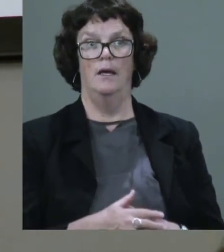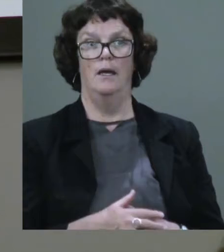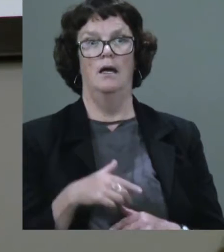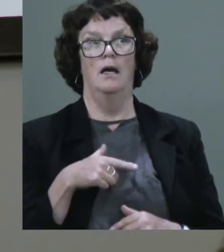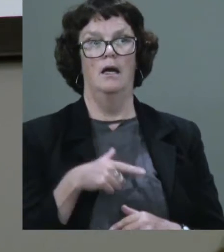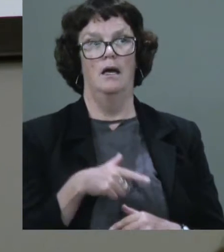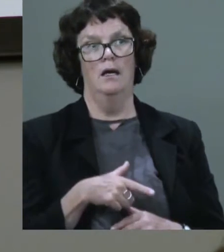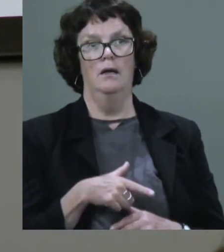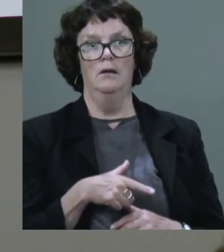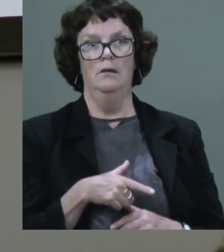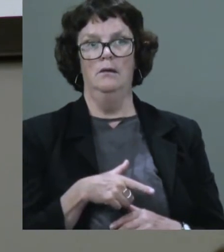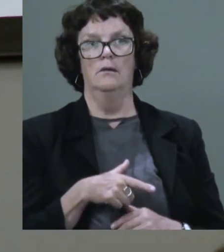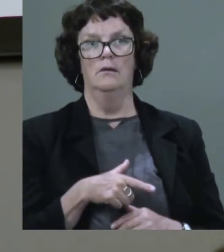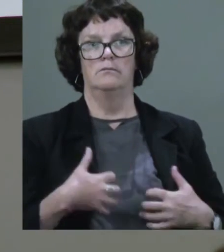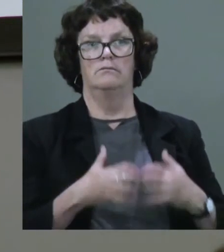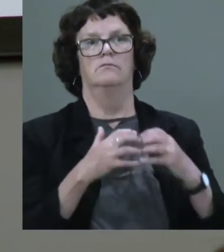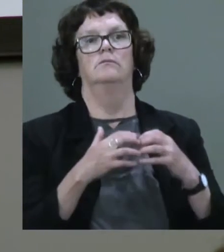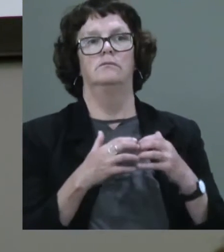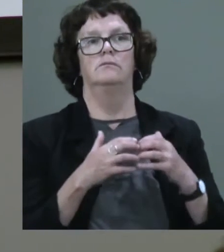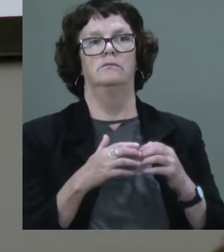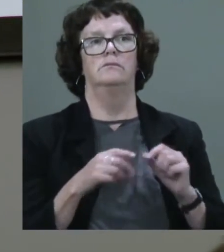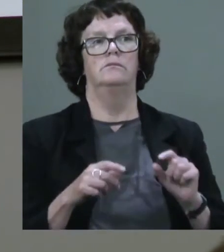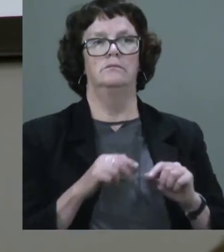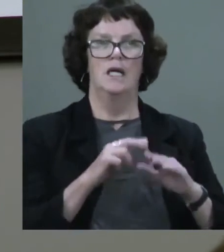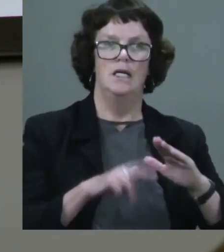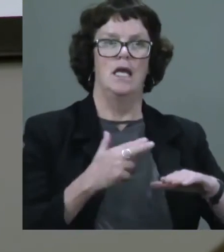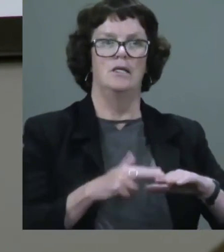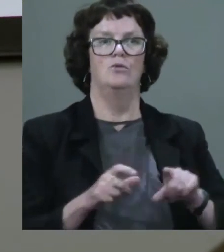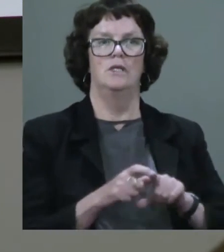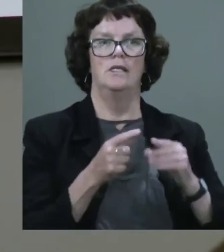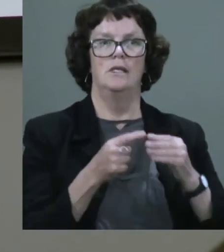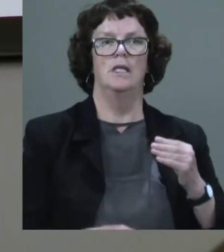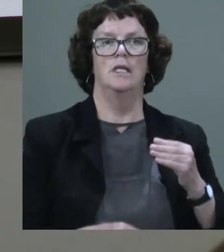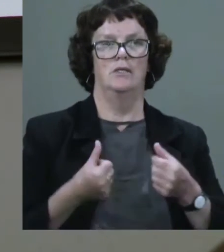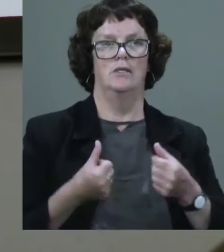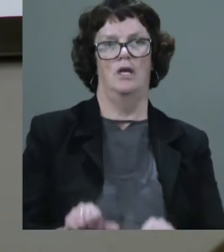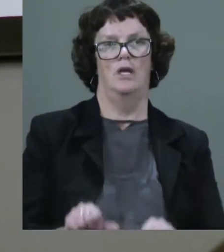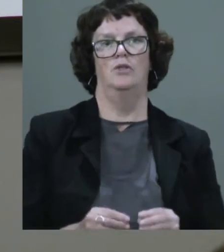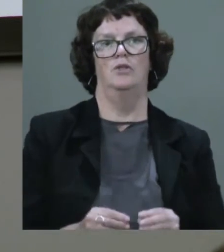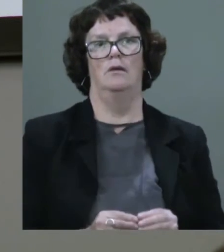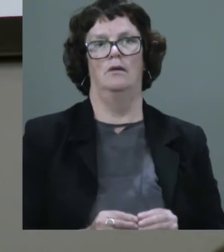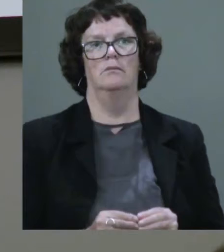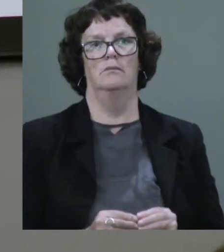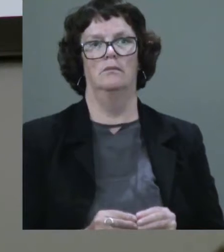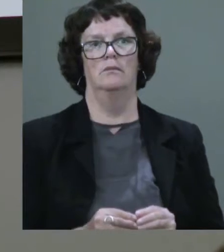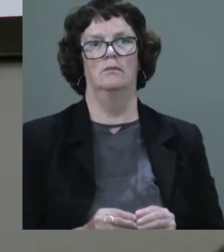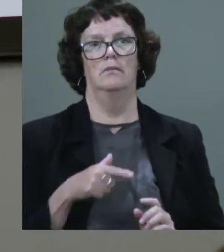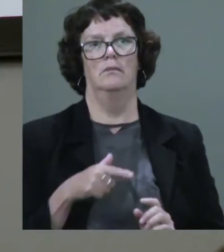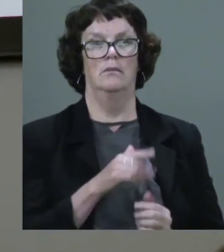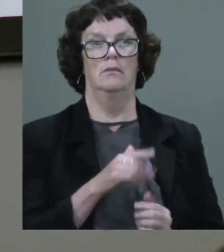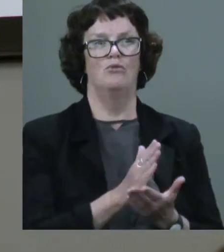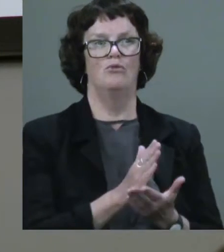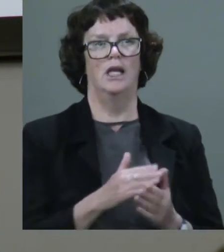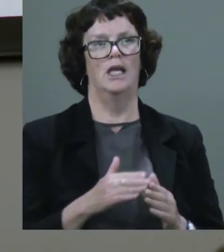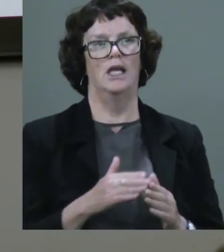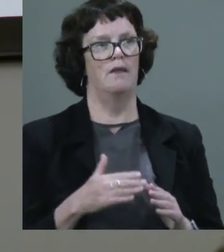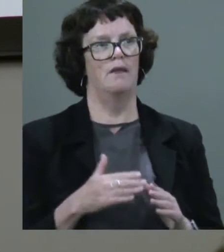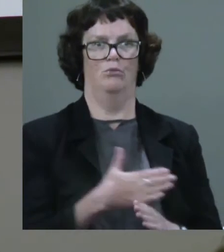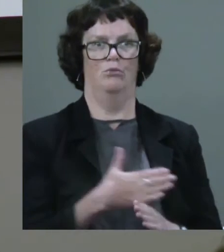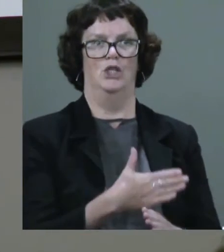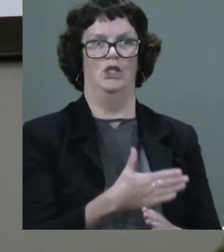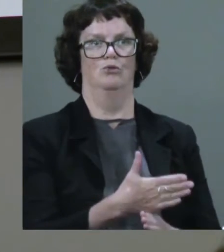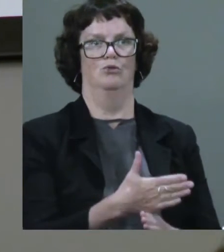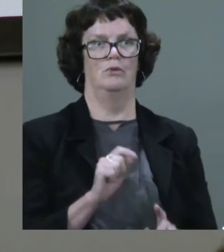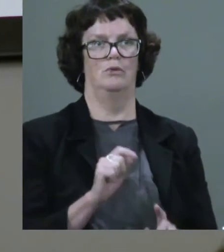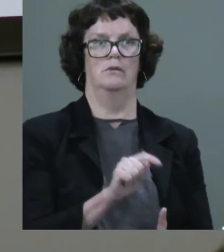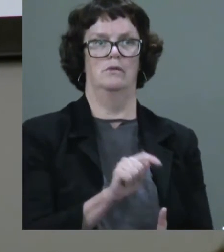making of the National Disability Strategy. So the National Disability Strategy is really the operational arm of